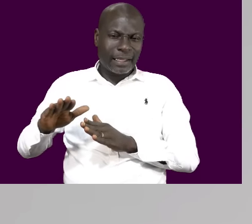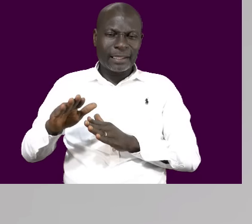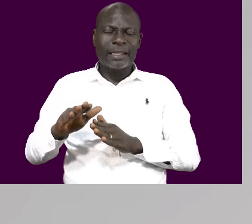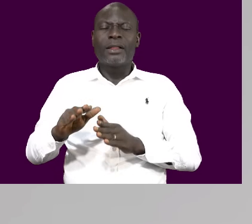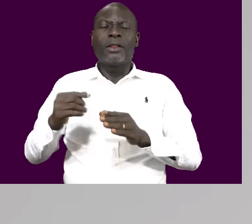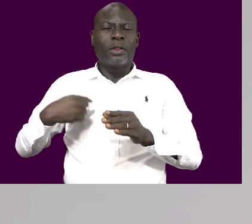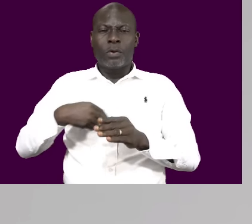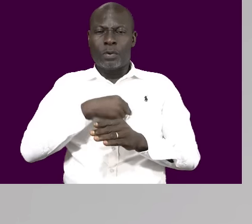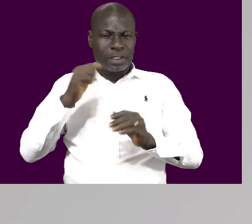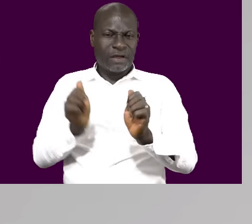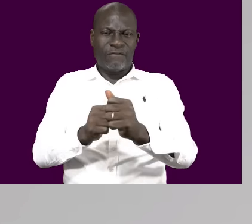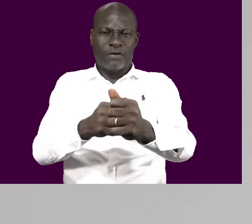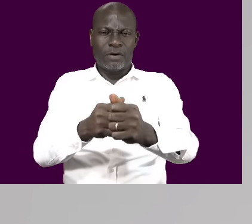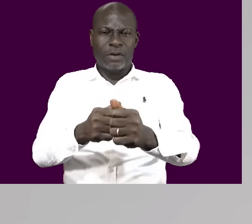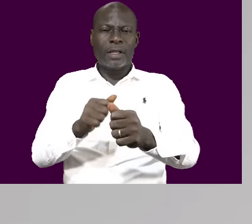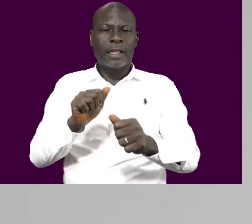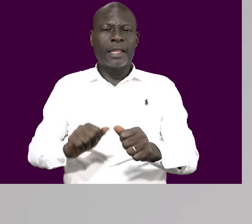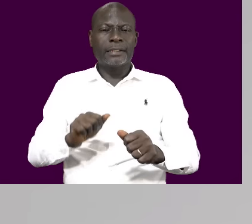you should follow his steps.